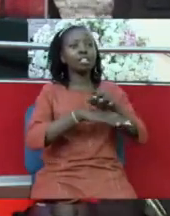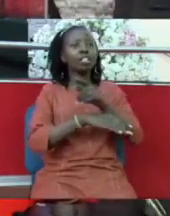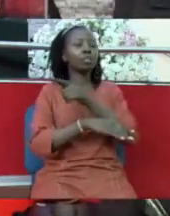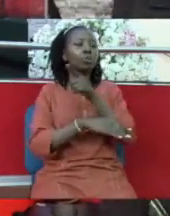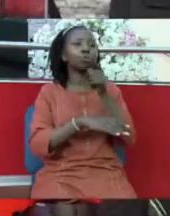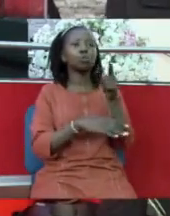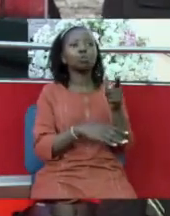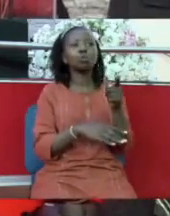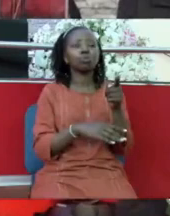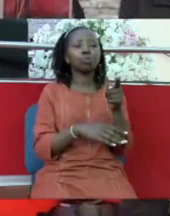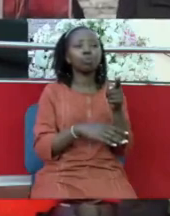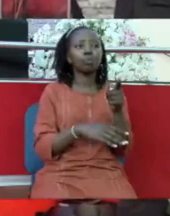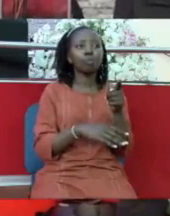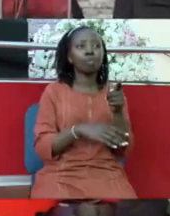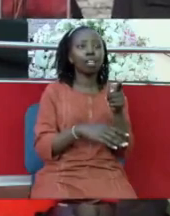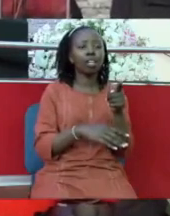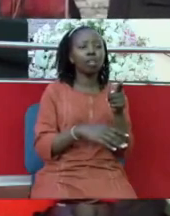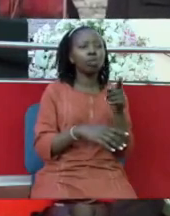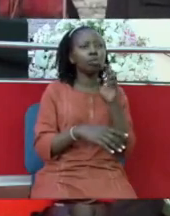You see, unlike the